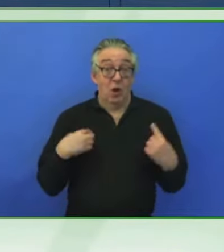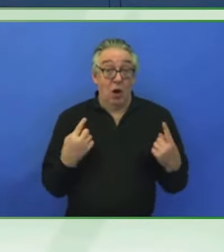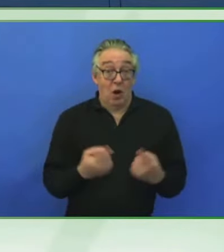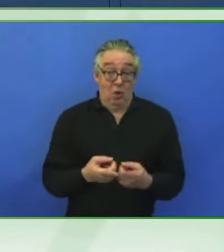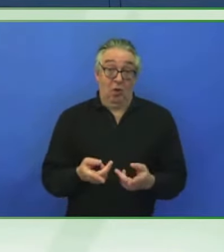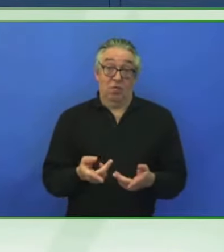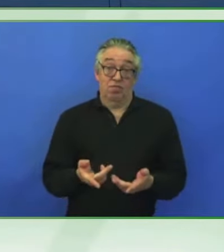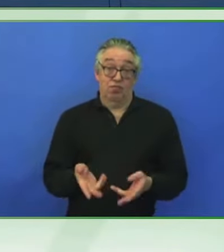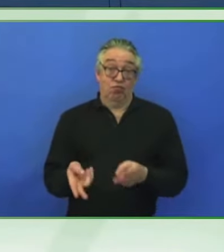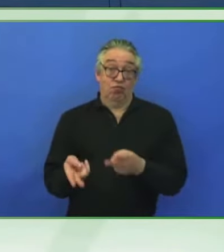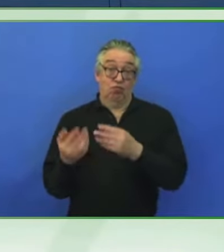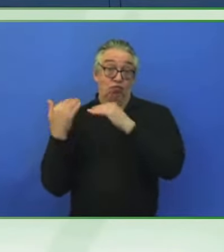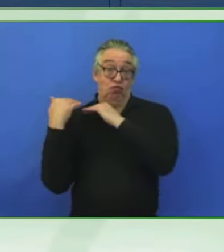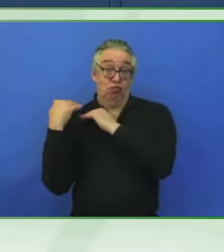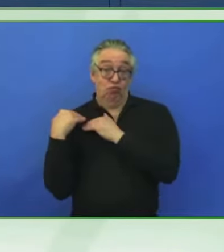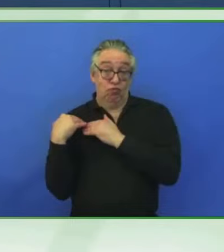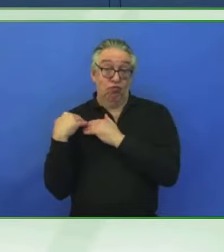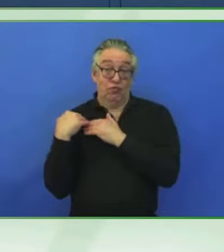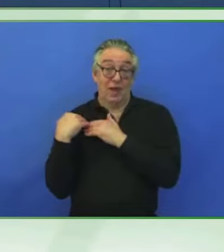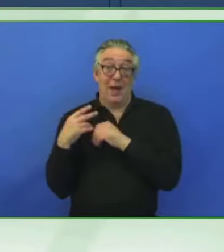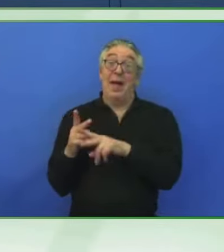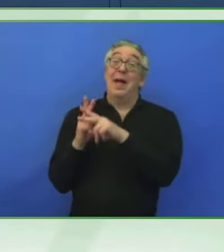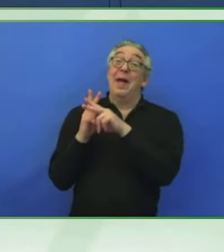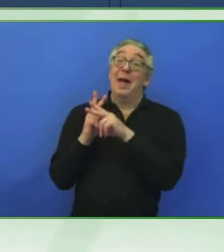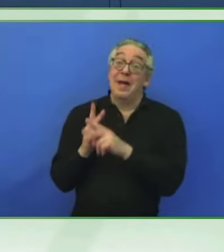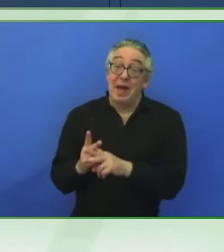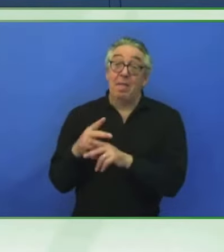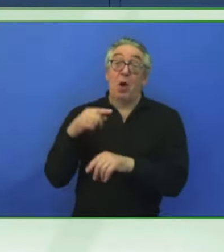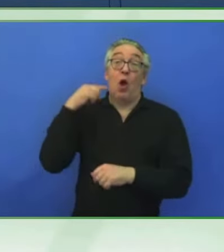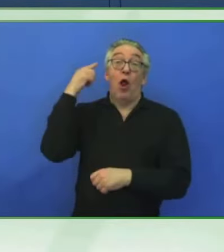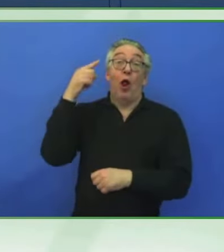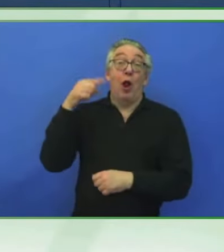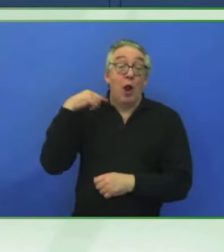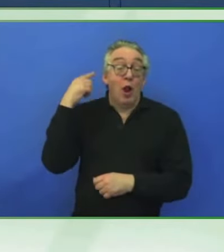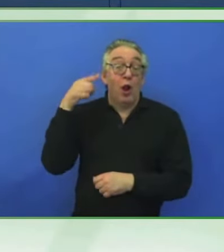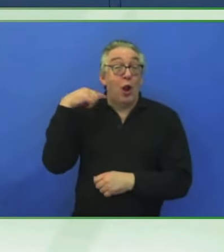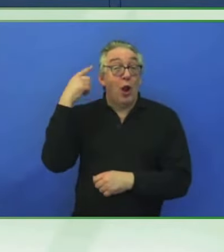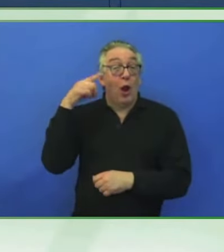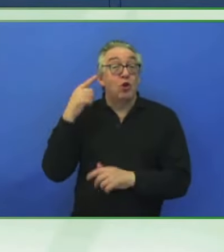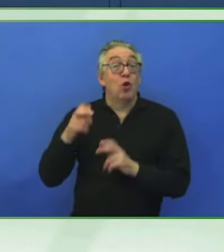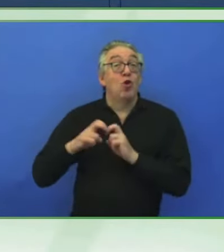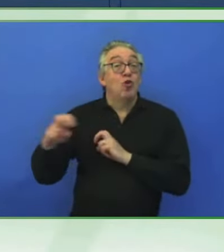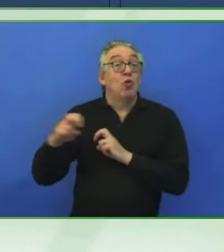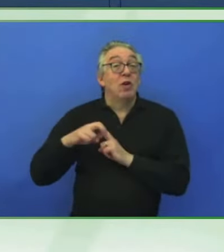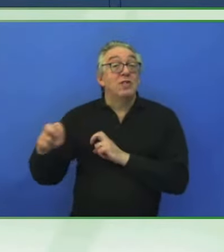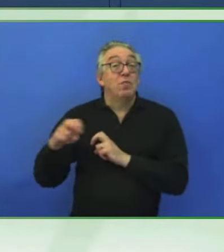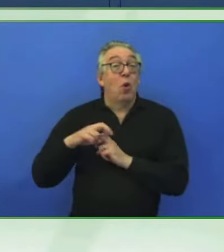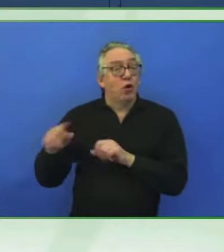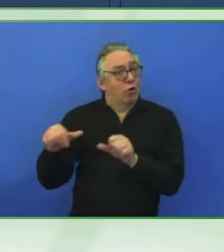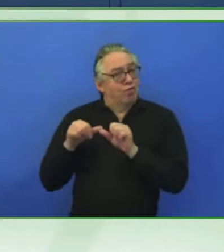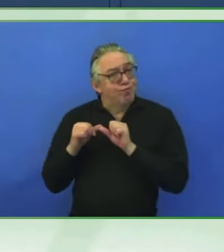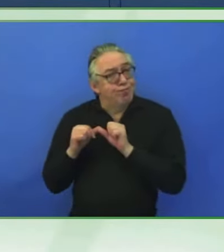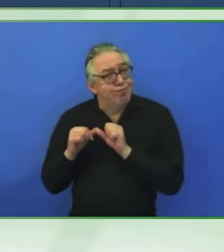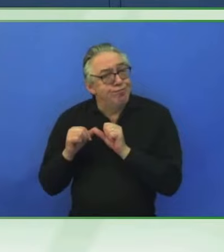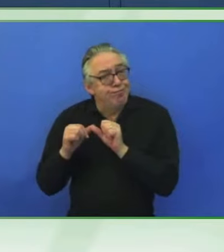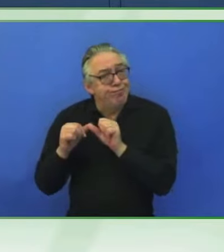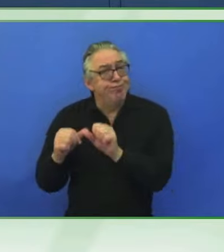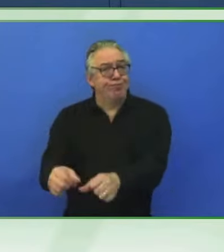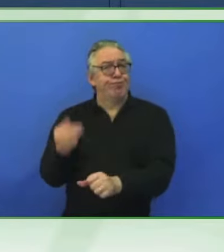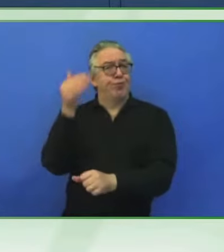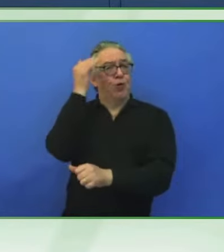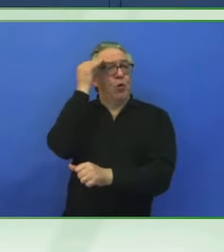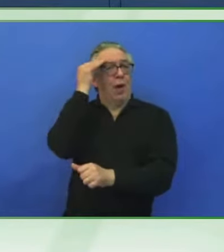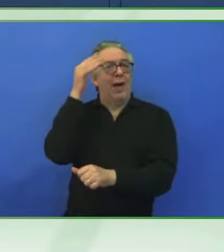way, to be Transport for London's conscience and just reminding them when things may not be working as well as they